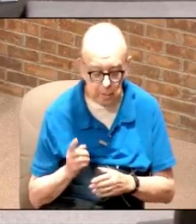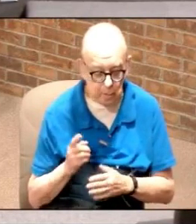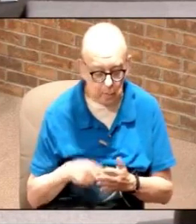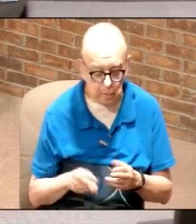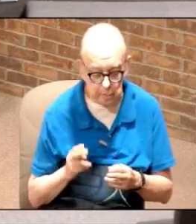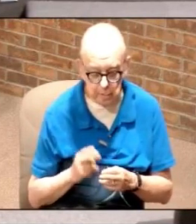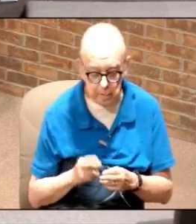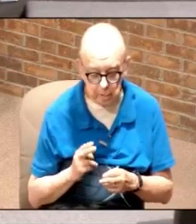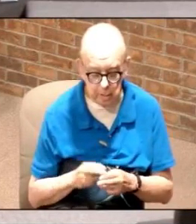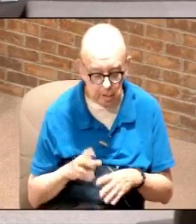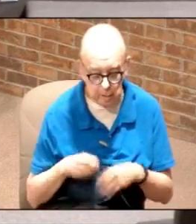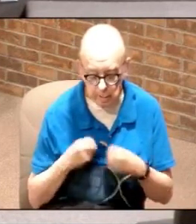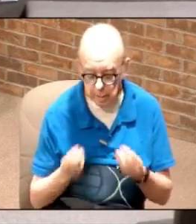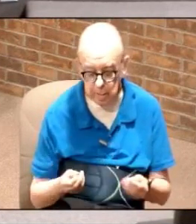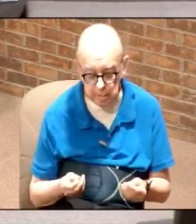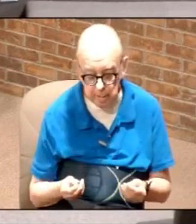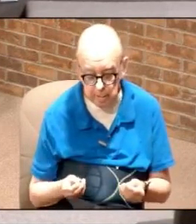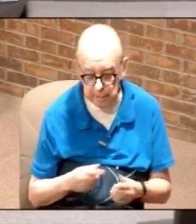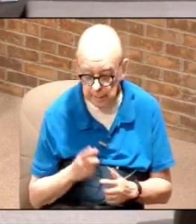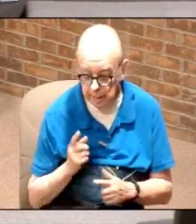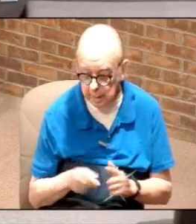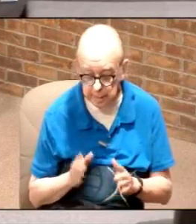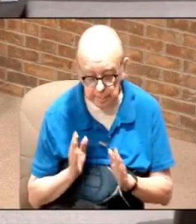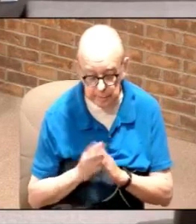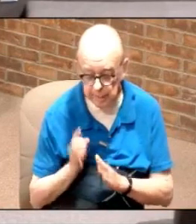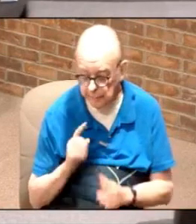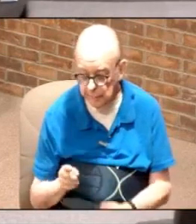name well I don't want to give you the name then I can't pray for them